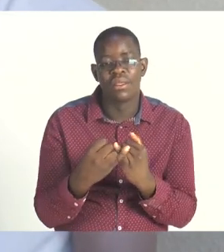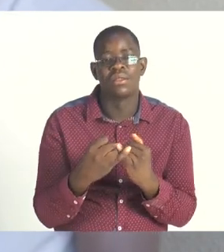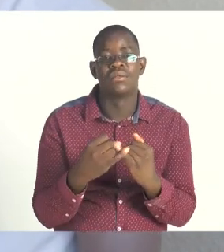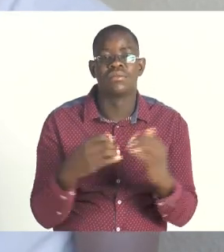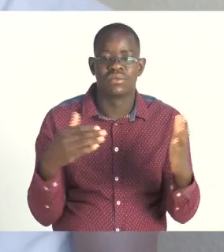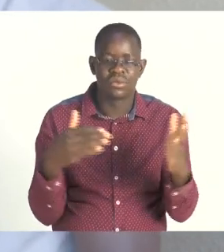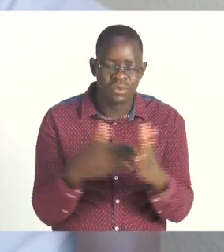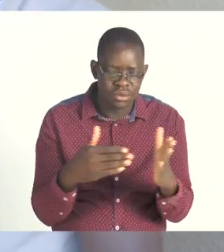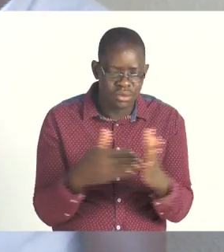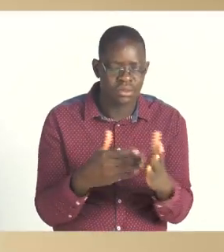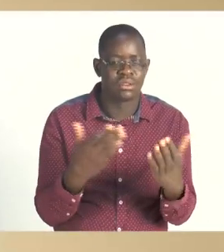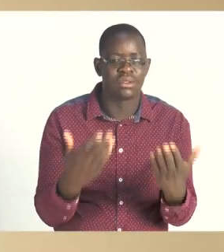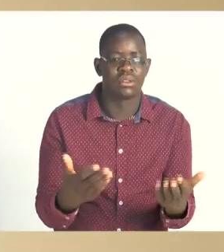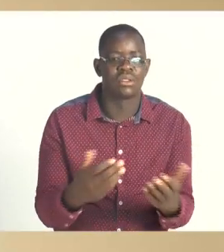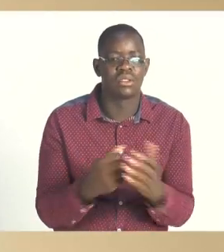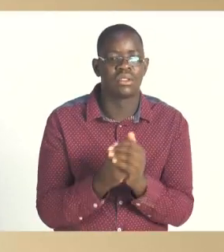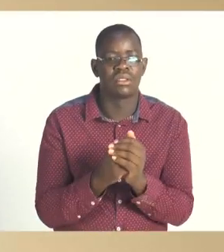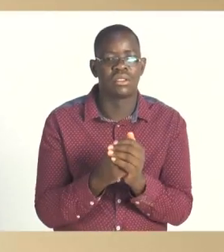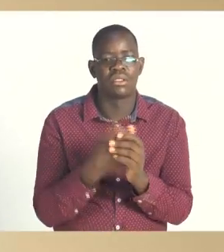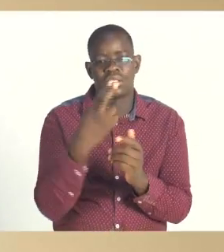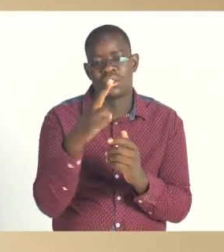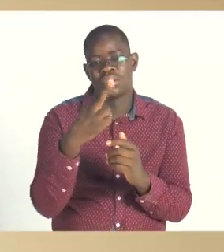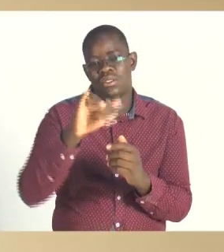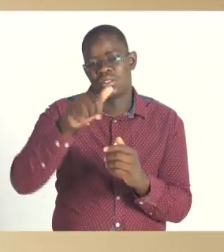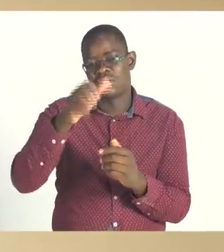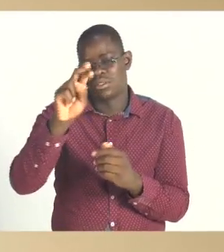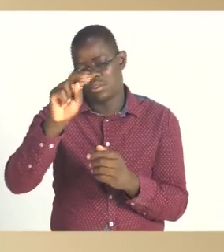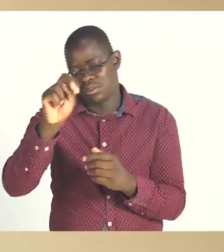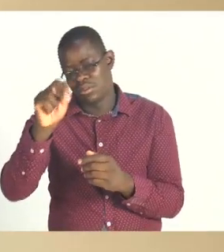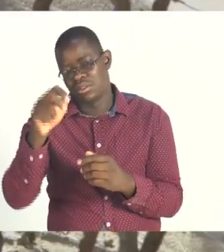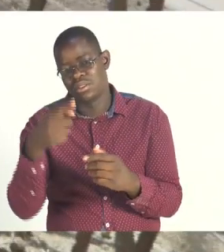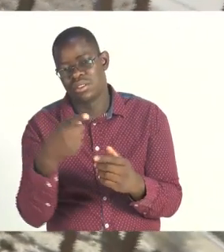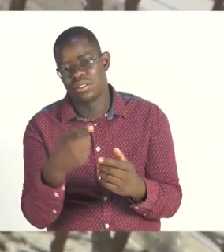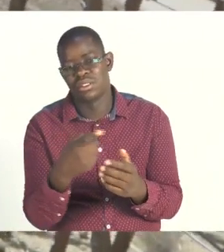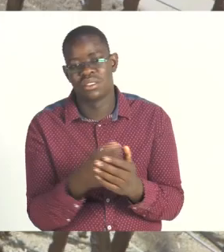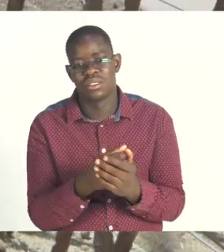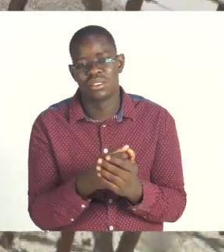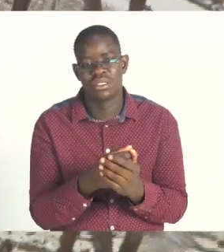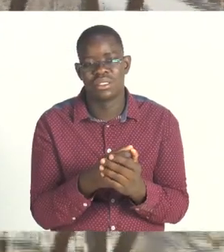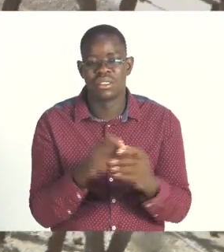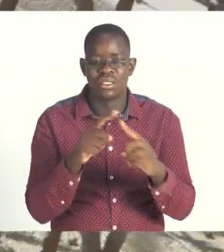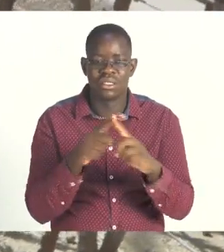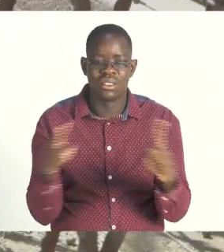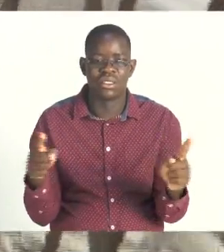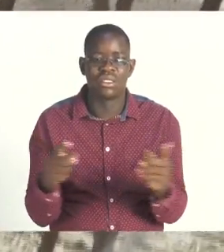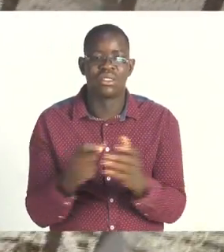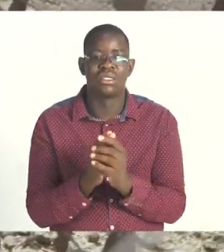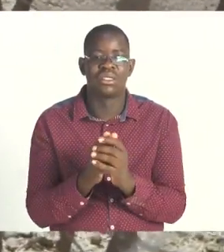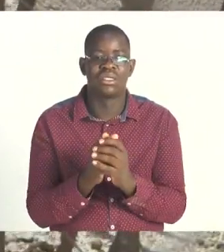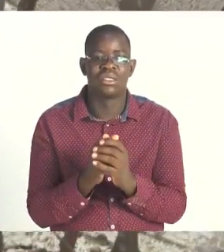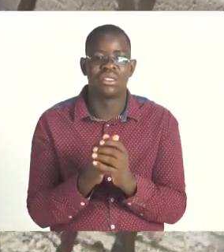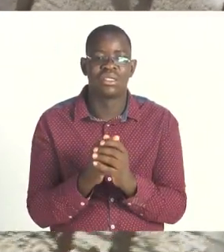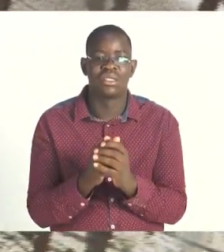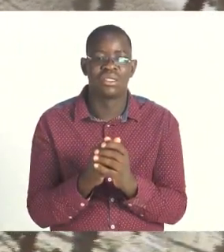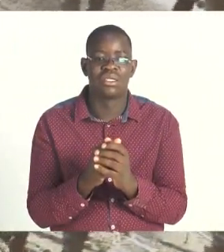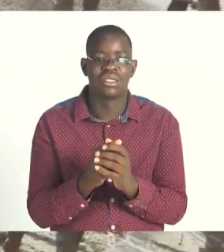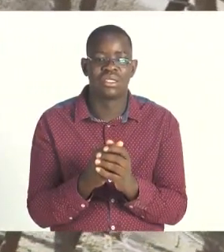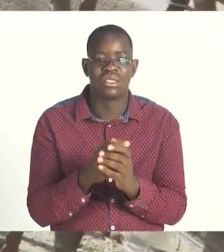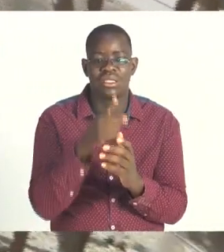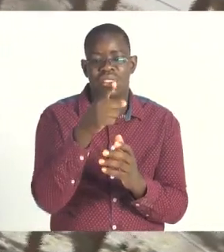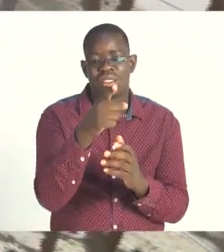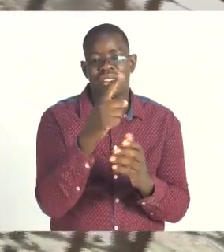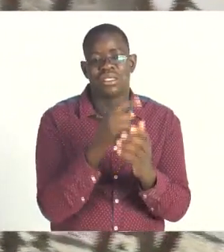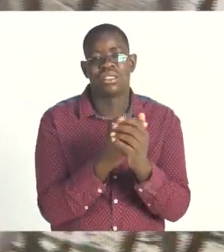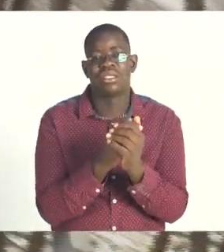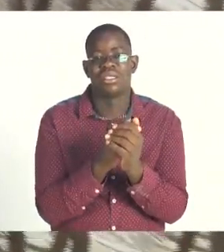John, stop that. No, John, the situation of those poor creatures is different. I mean, those poor creatures